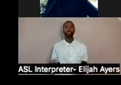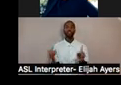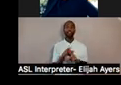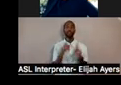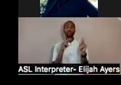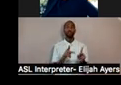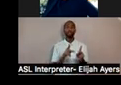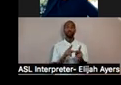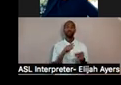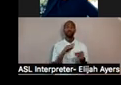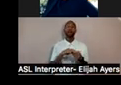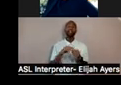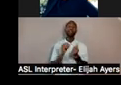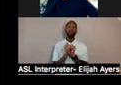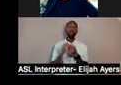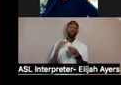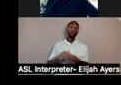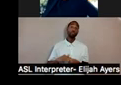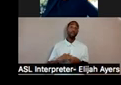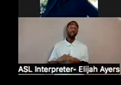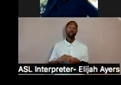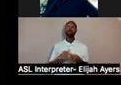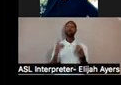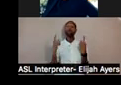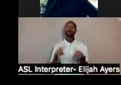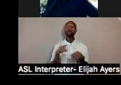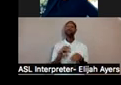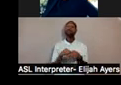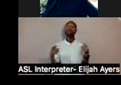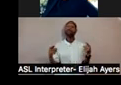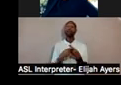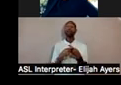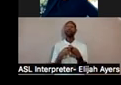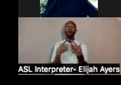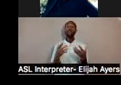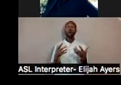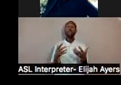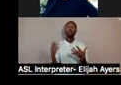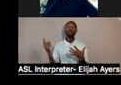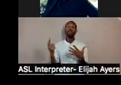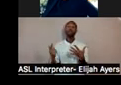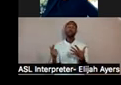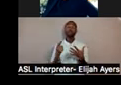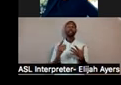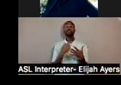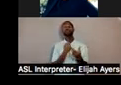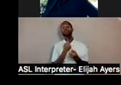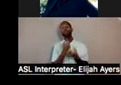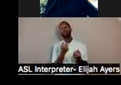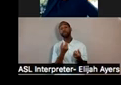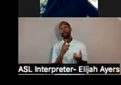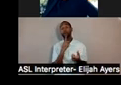competitive crusher. Now, the competitive crusher comes into conflict with a whole ton of ease, speaking one's mind, really,